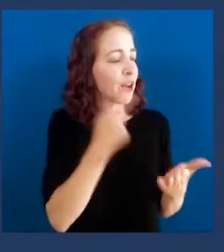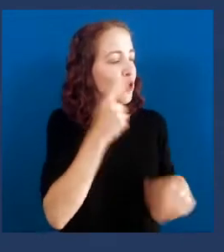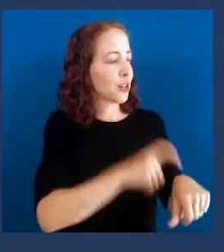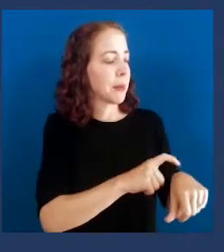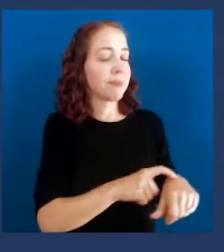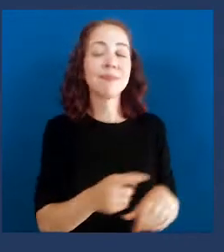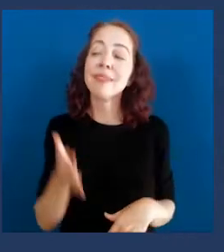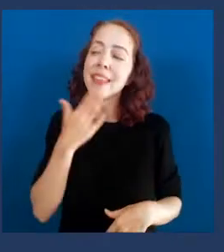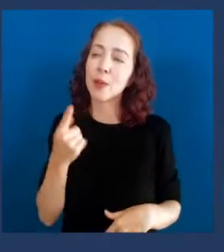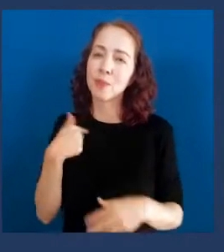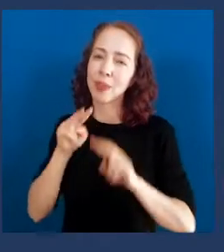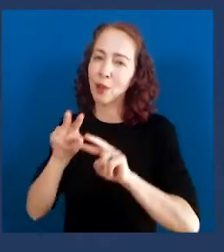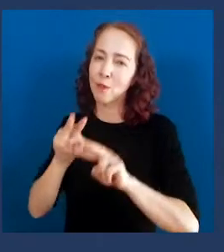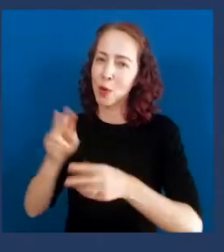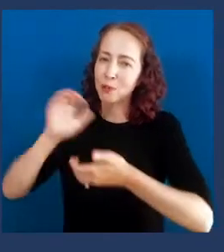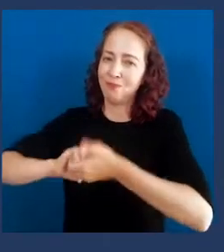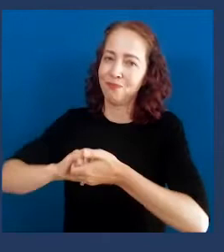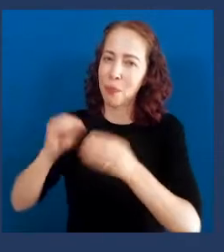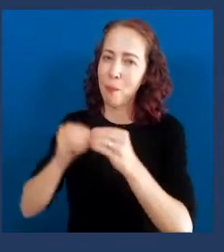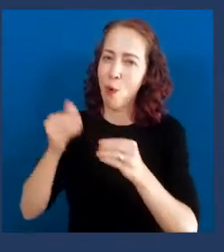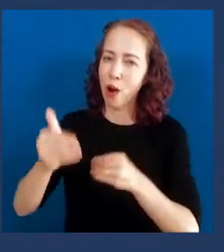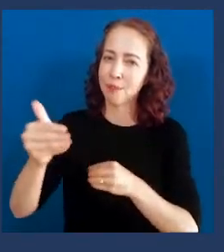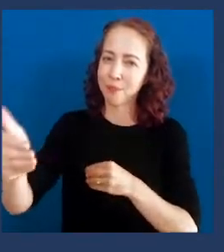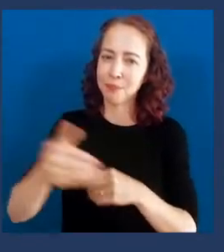much. I look forward to collaborating more.